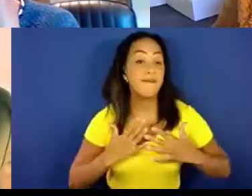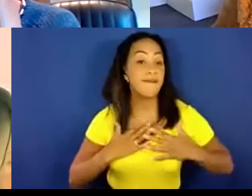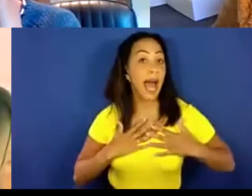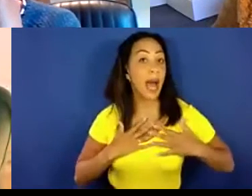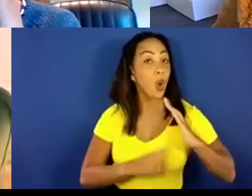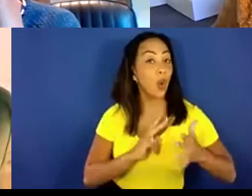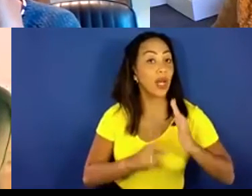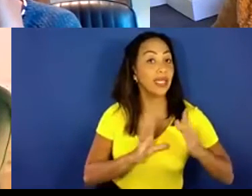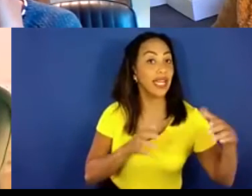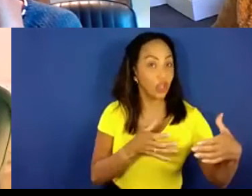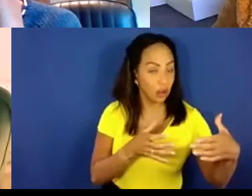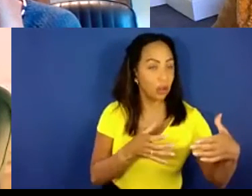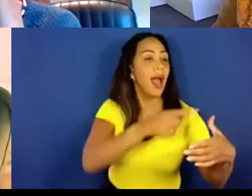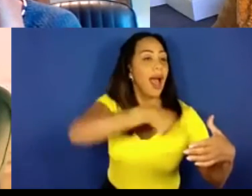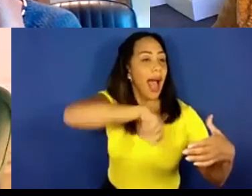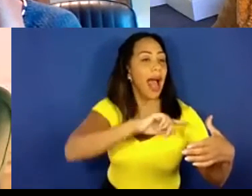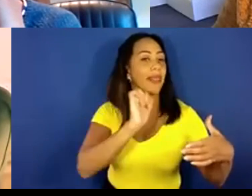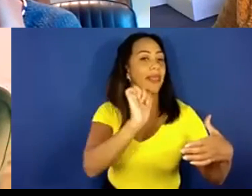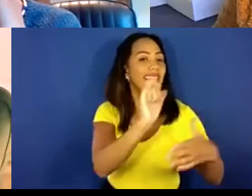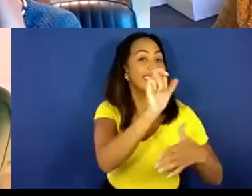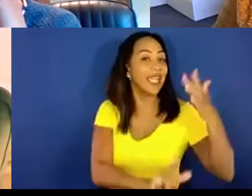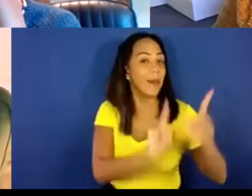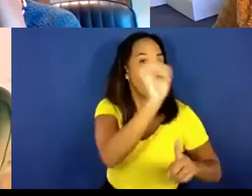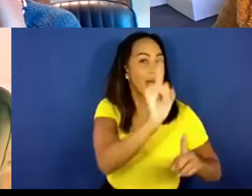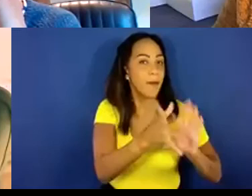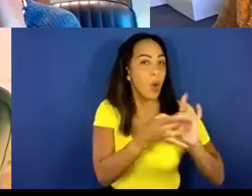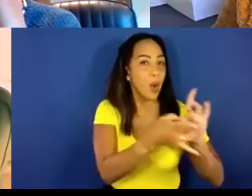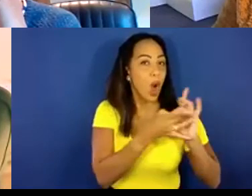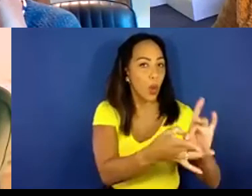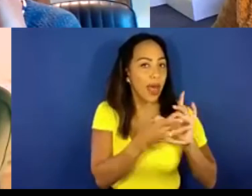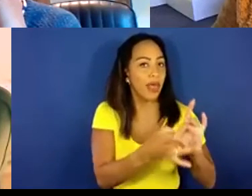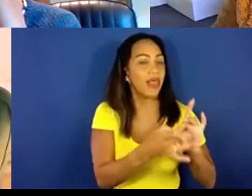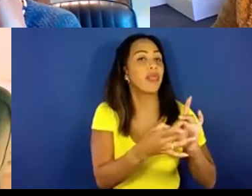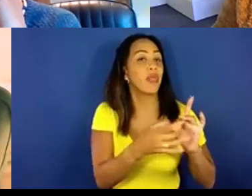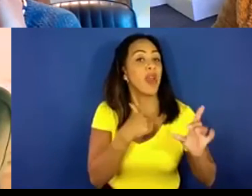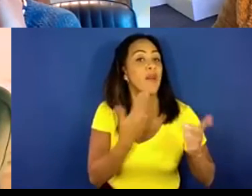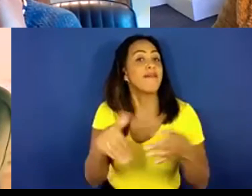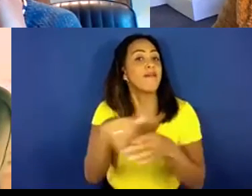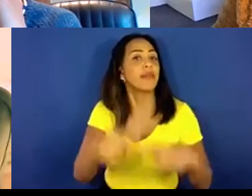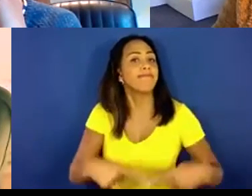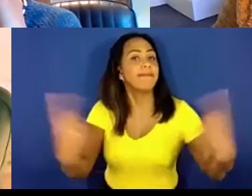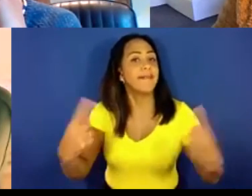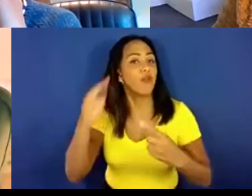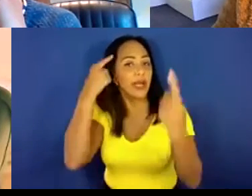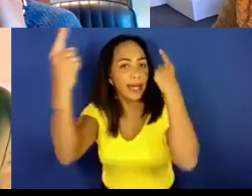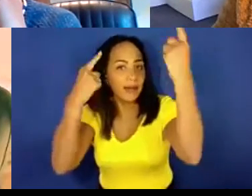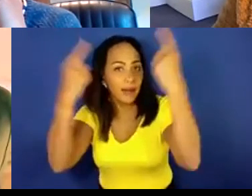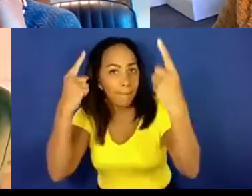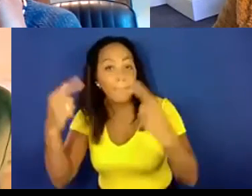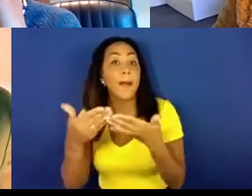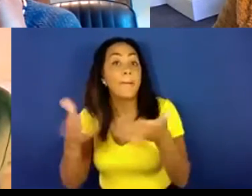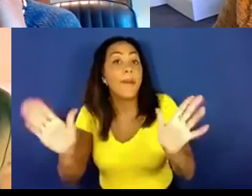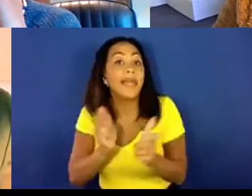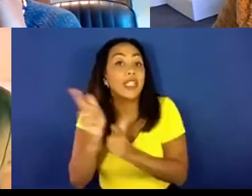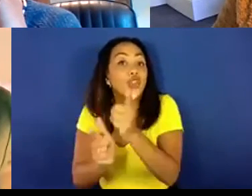disabled people we work with, we've been able to get involved in other initiatives, for example, being involved in the Public Transport and